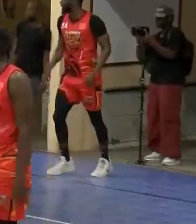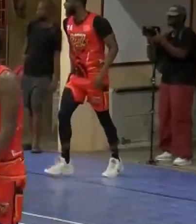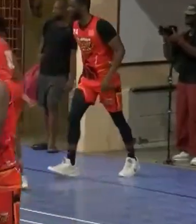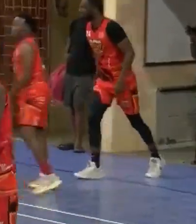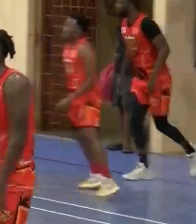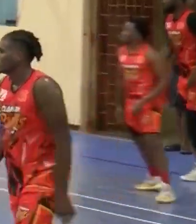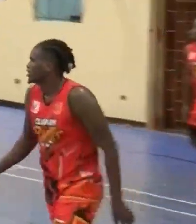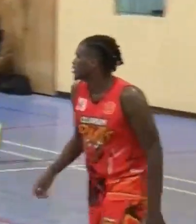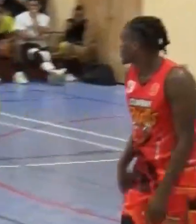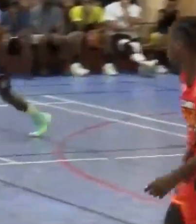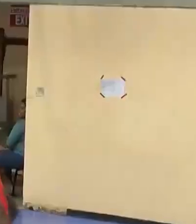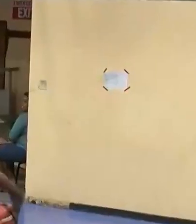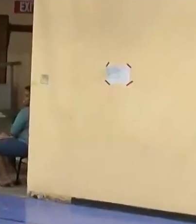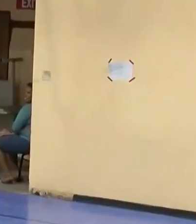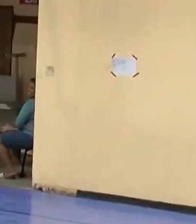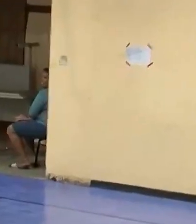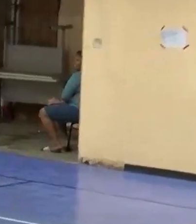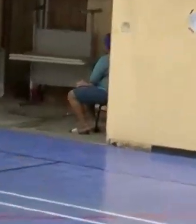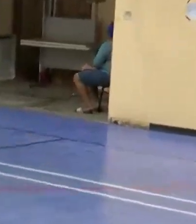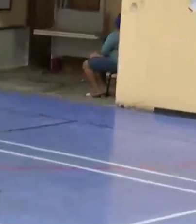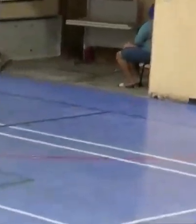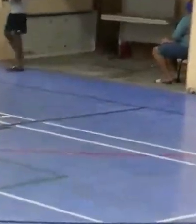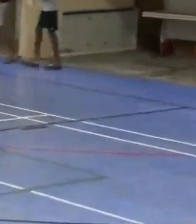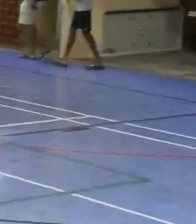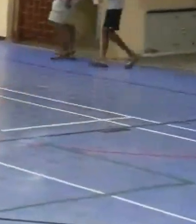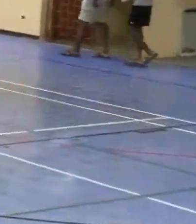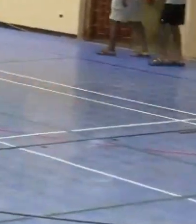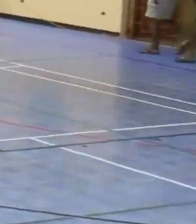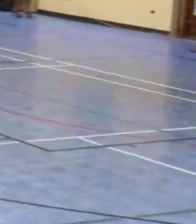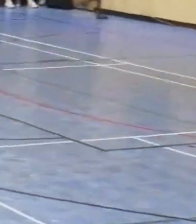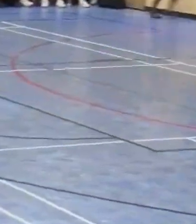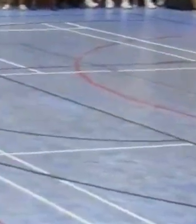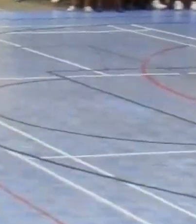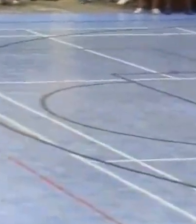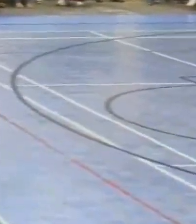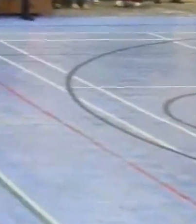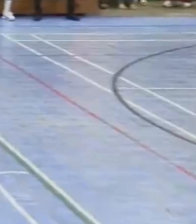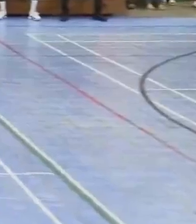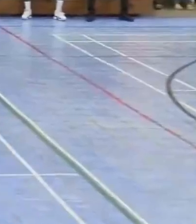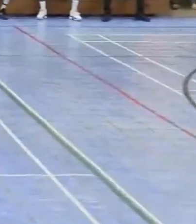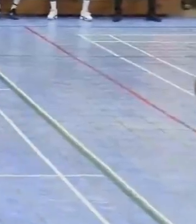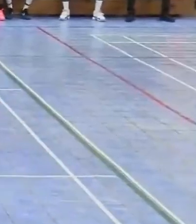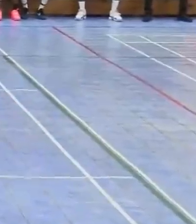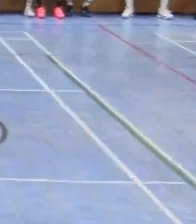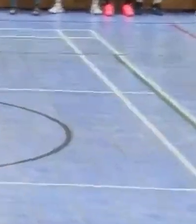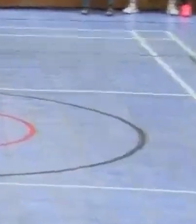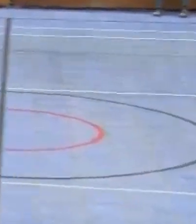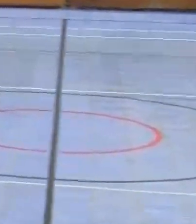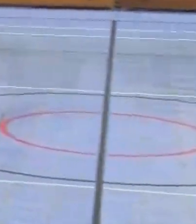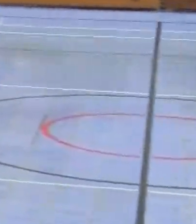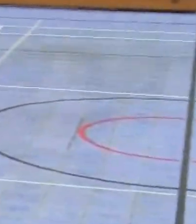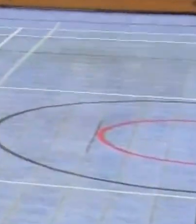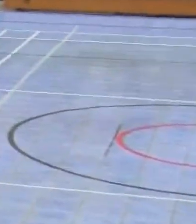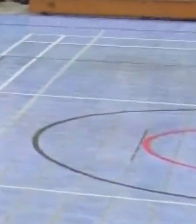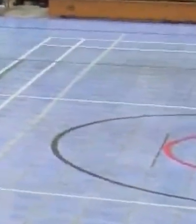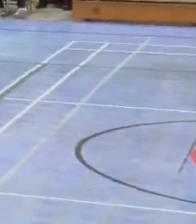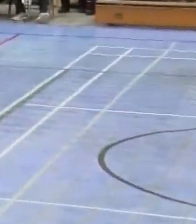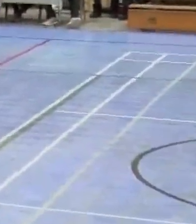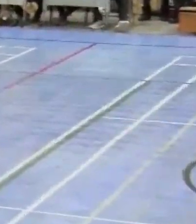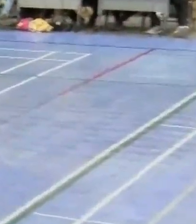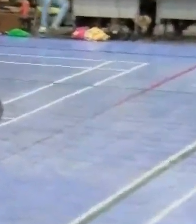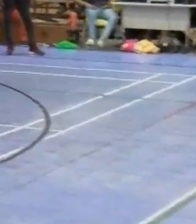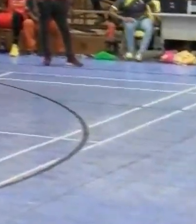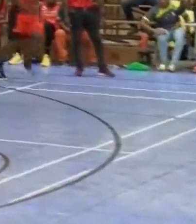threat of Marsh. And of the players who got into double figures, the Bulls skipper, Gibbons, had the best field